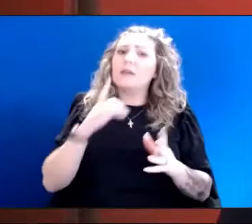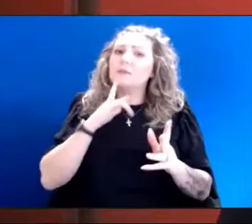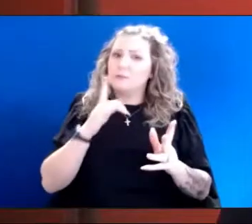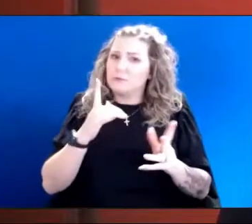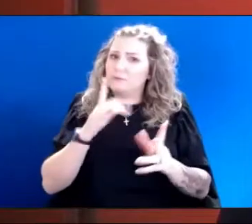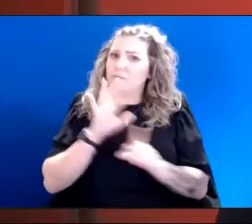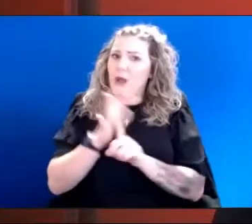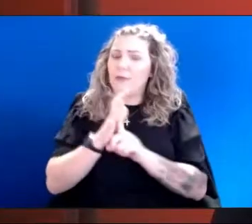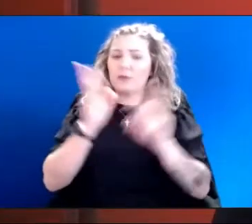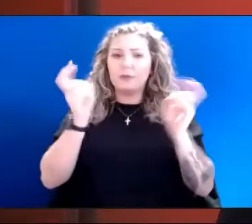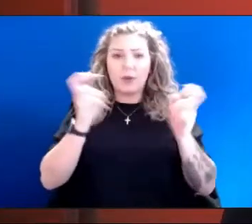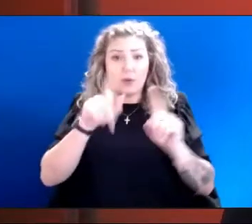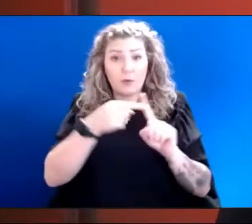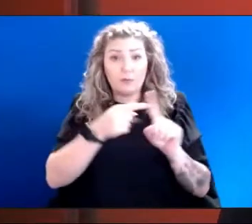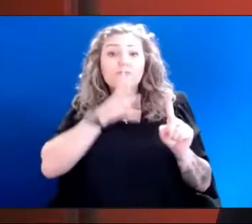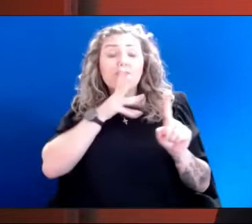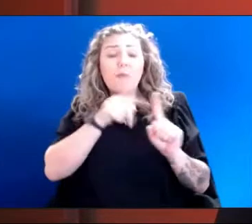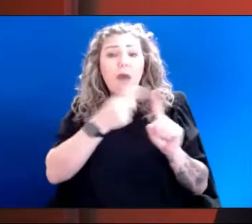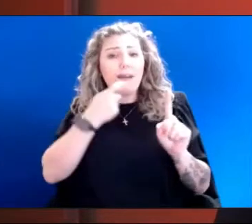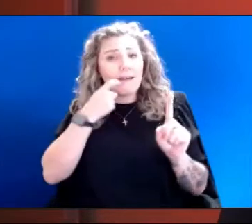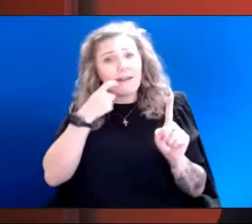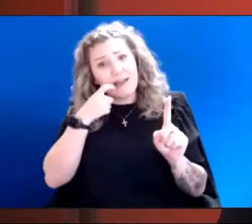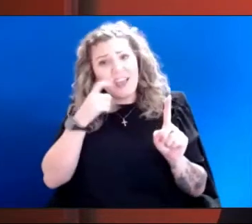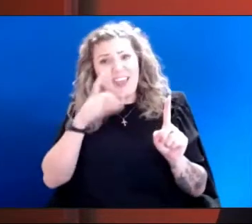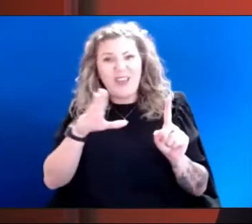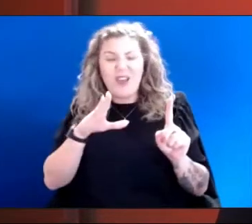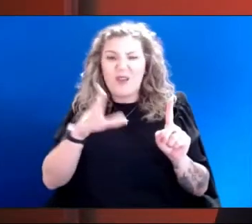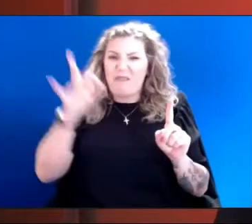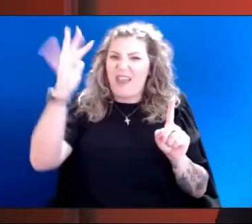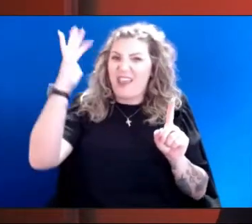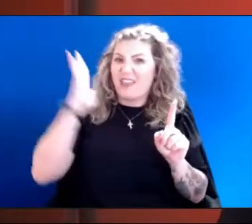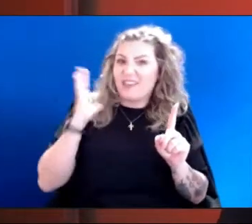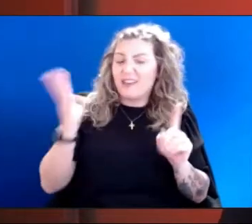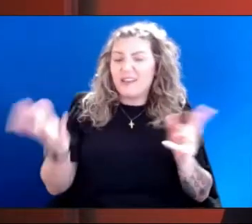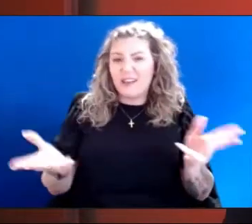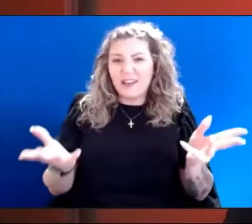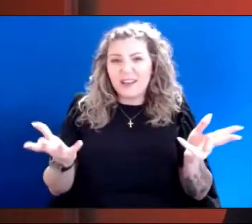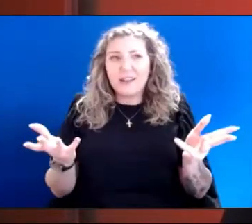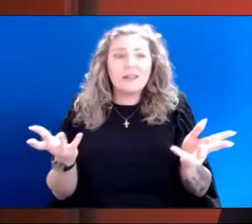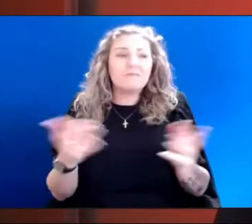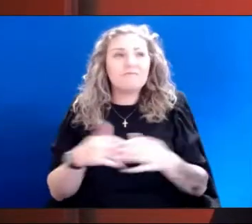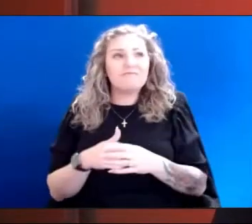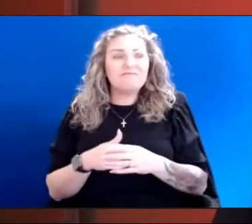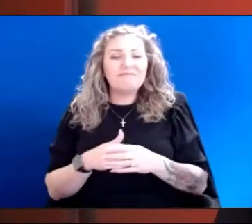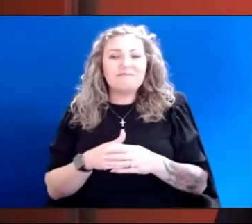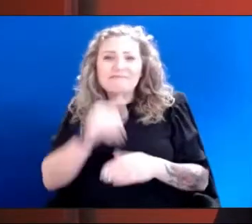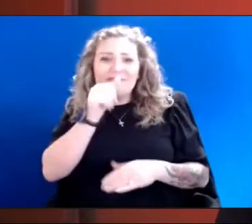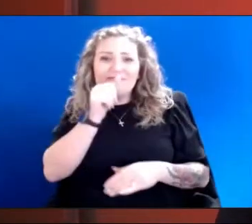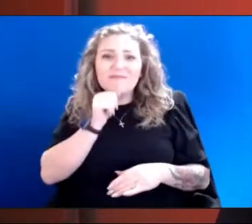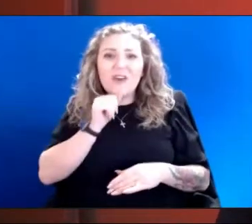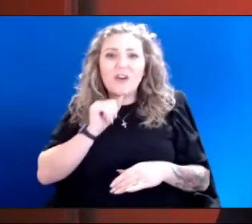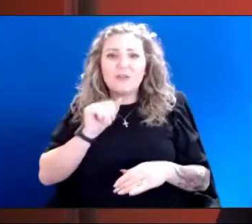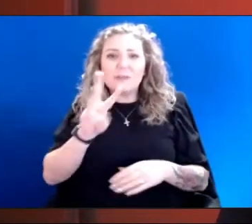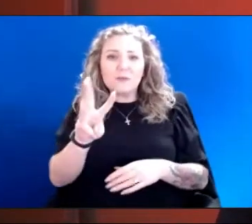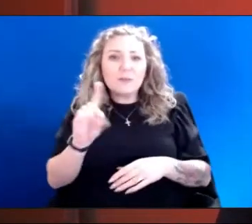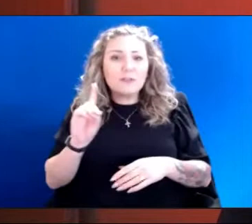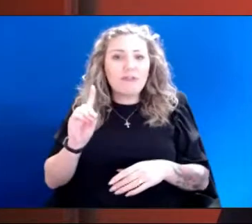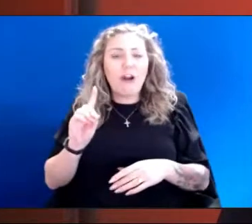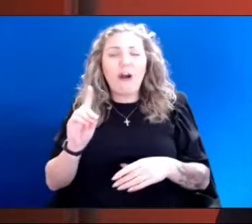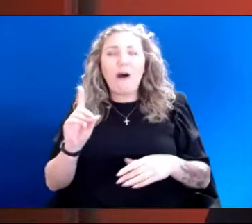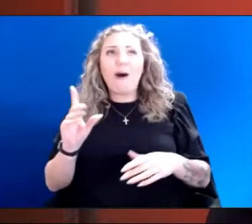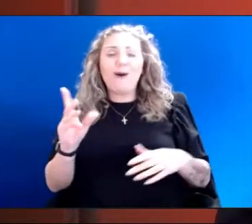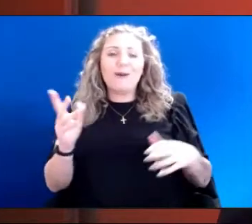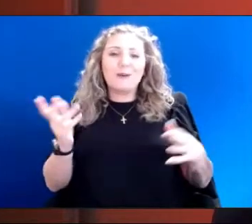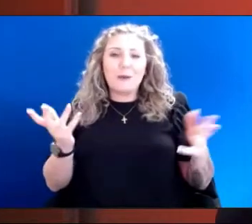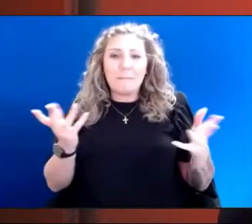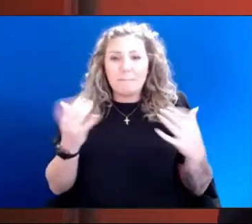addiction, you know, the old school was that there had to be tolerance and withdrawal, and